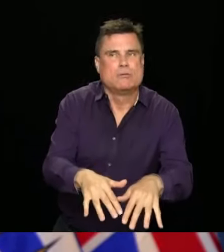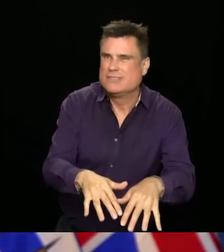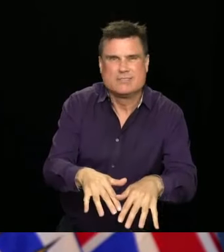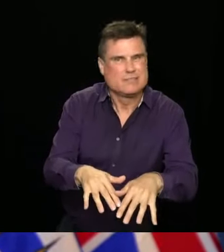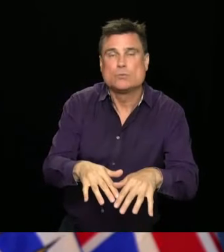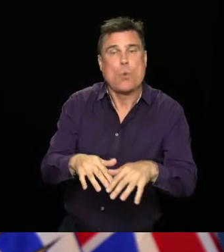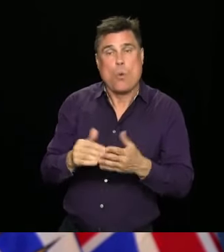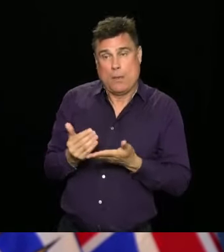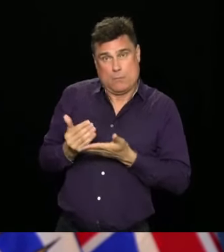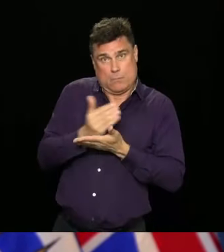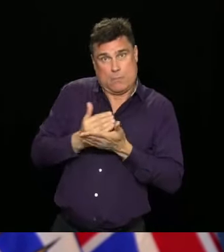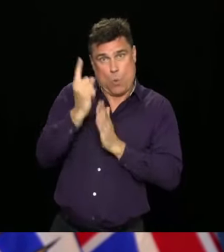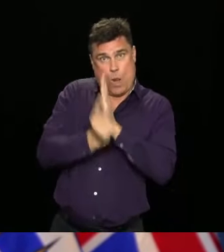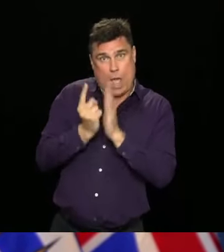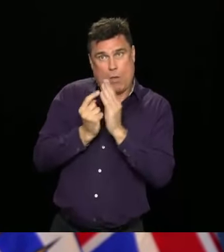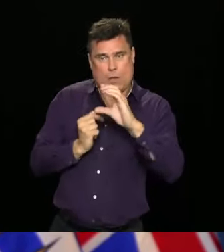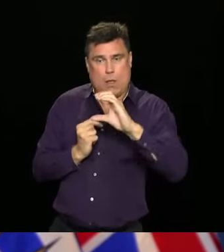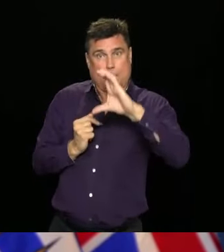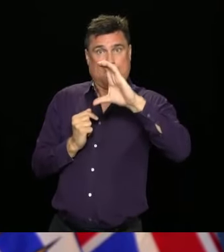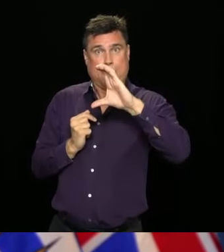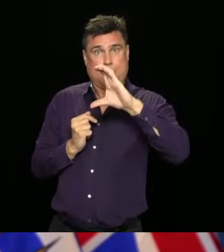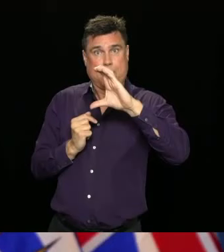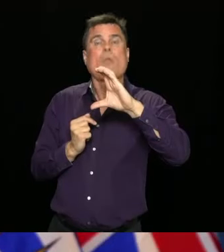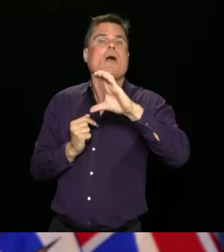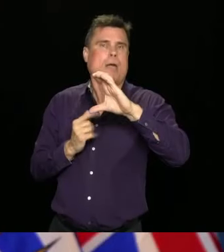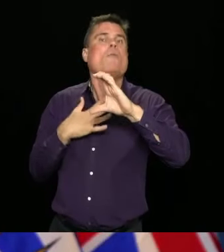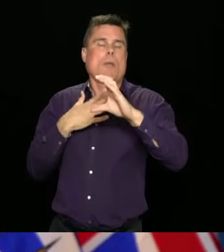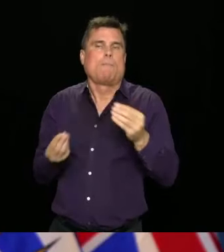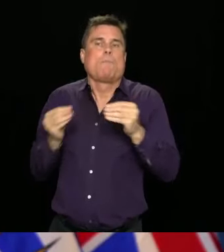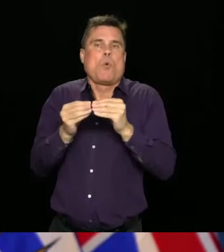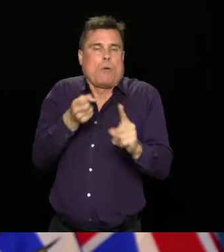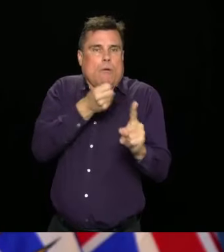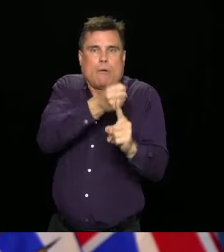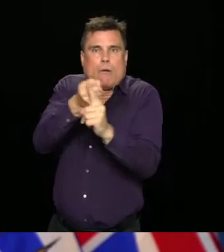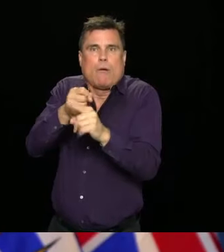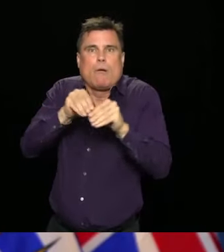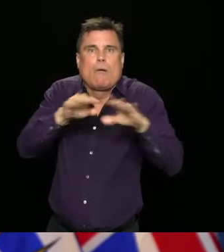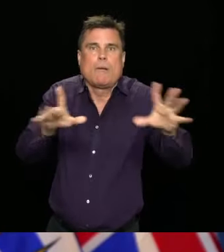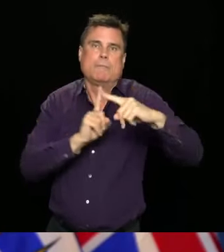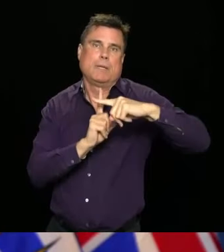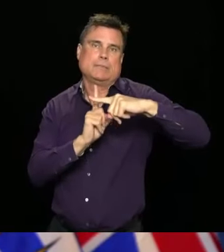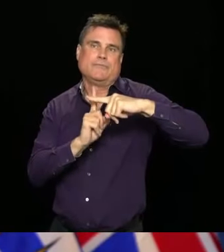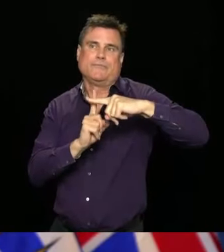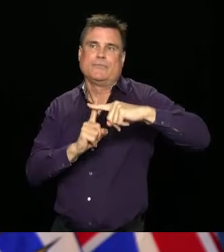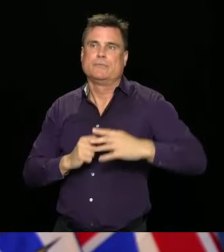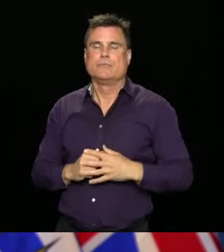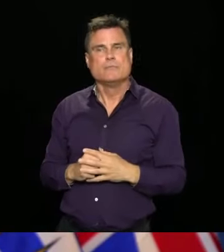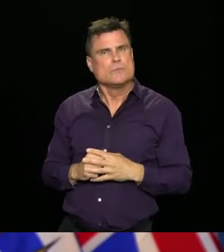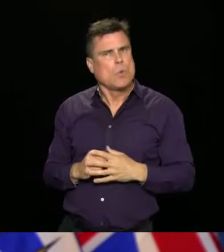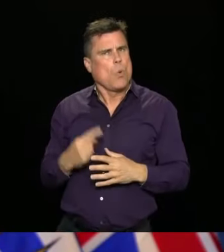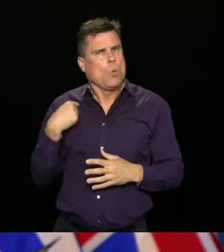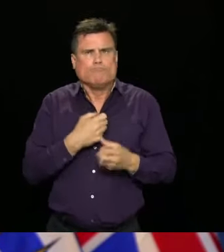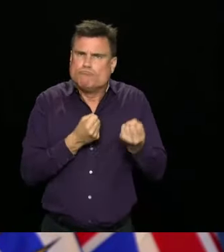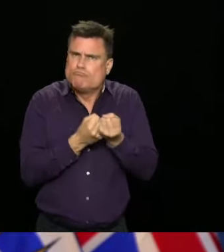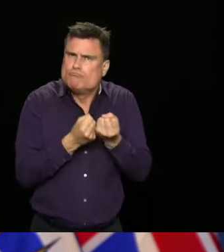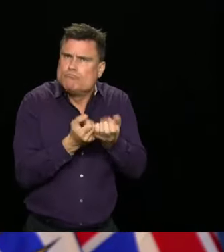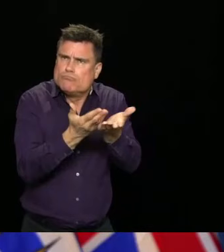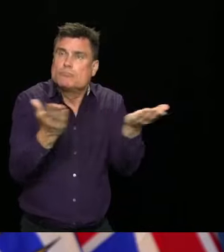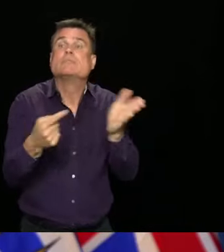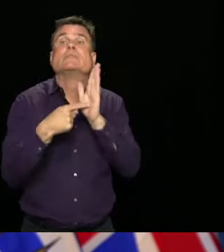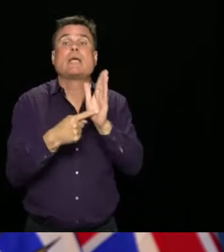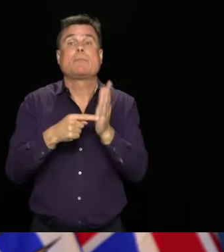a positive direction. And we've tried to make sure that we provided support to small businesses in a variety of ways. We've given a